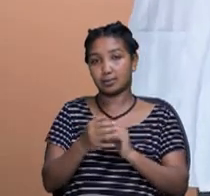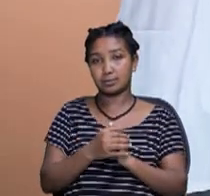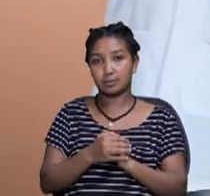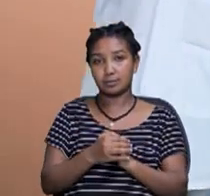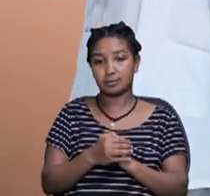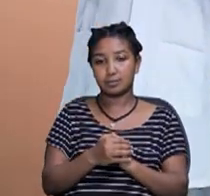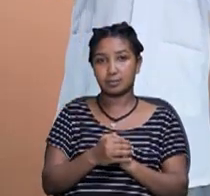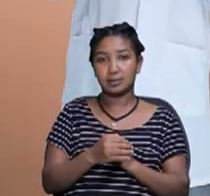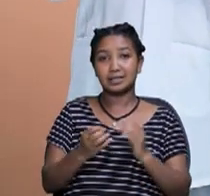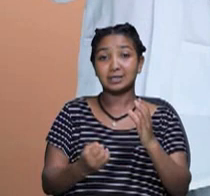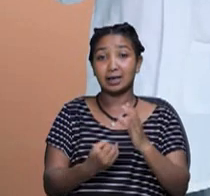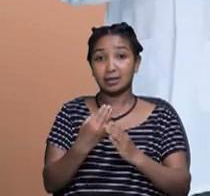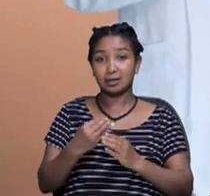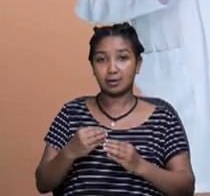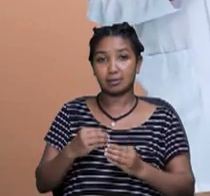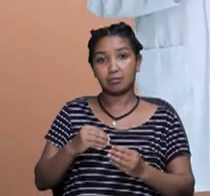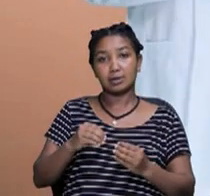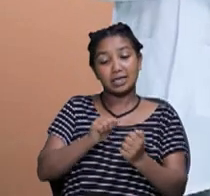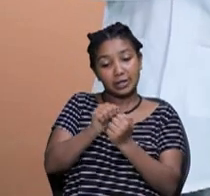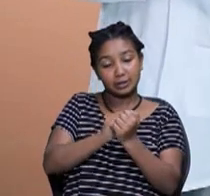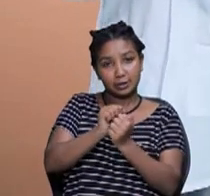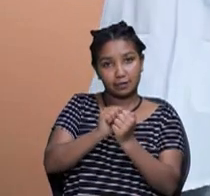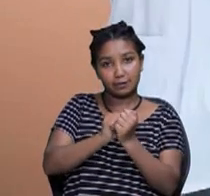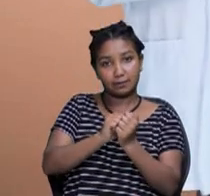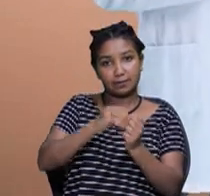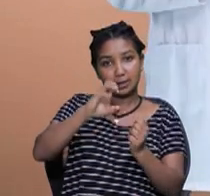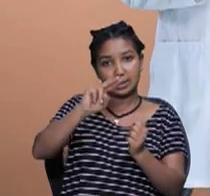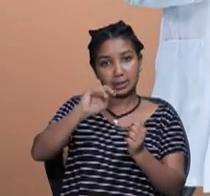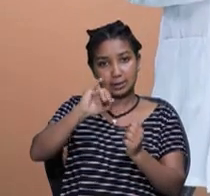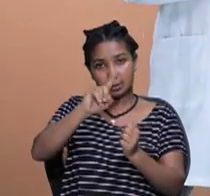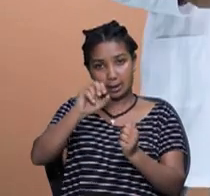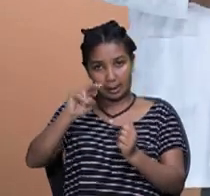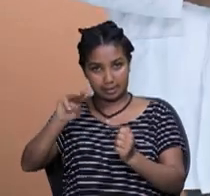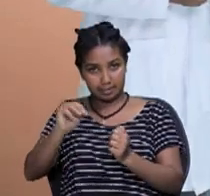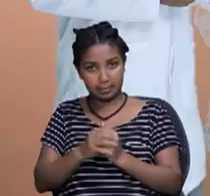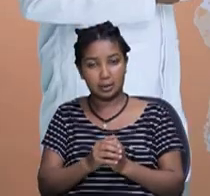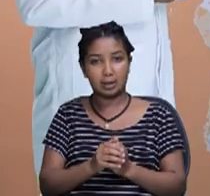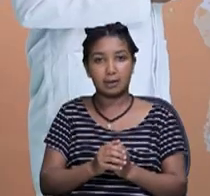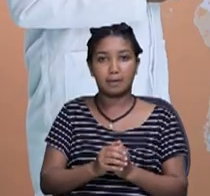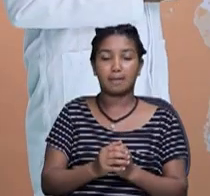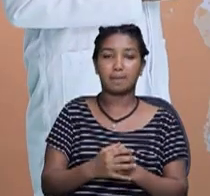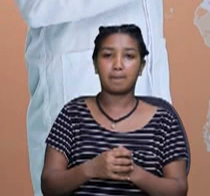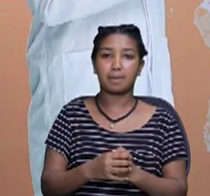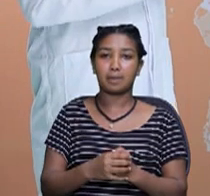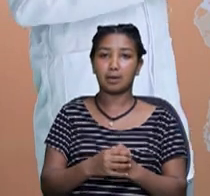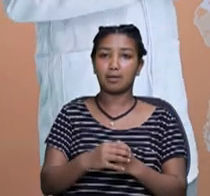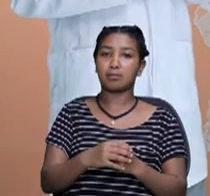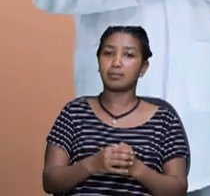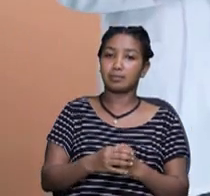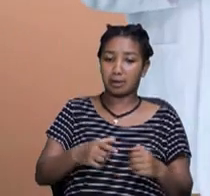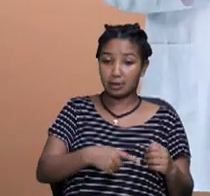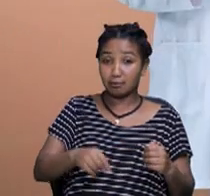in secreting digestive enzymes. Whereas pancreas is also an endocrine gland, have an